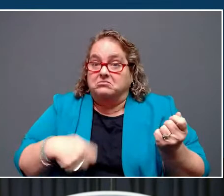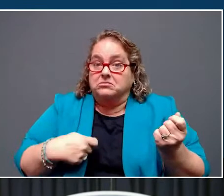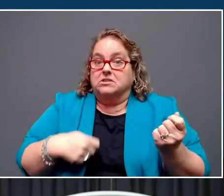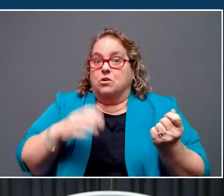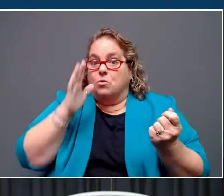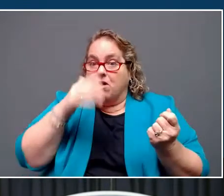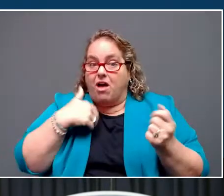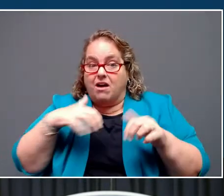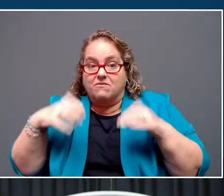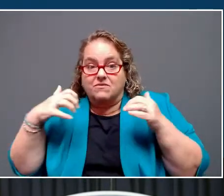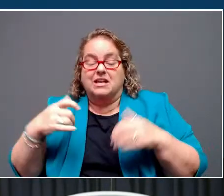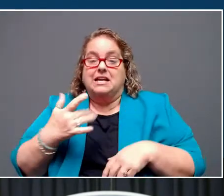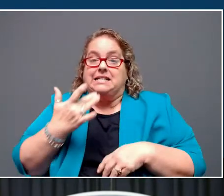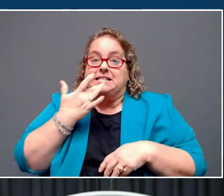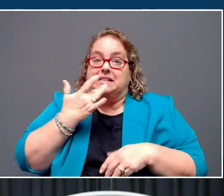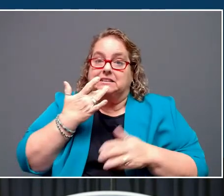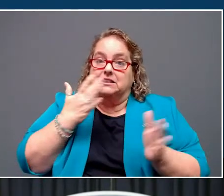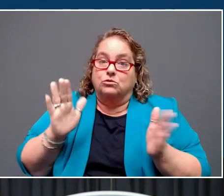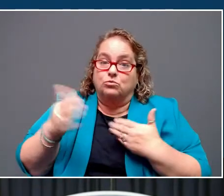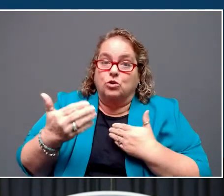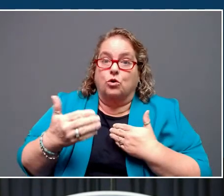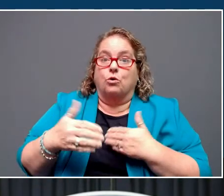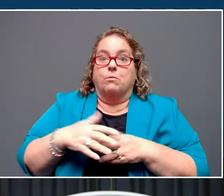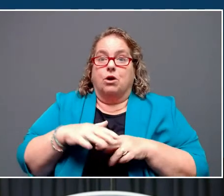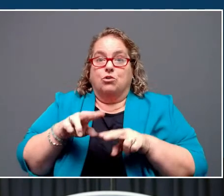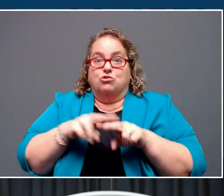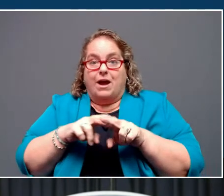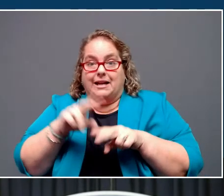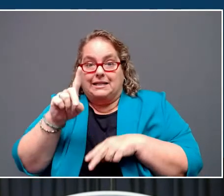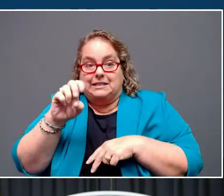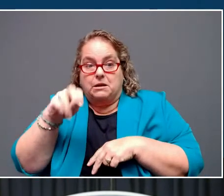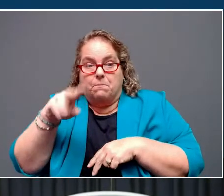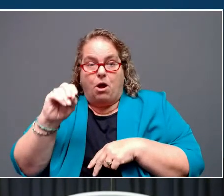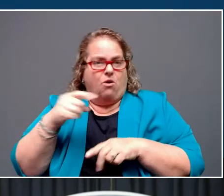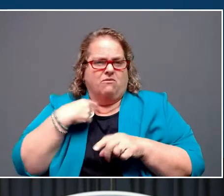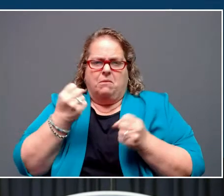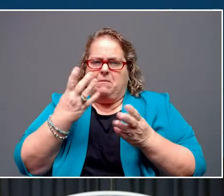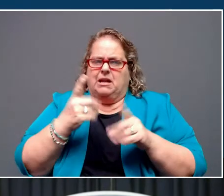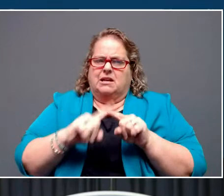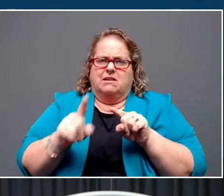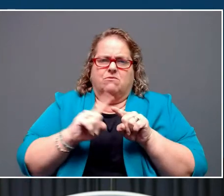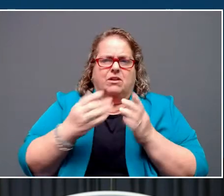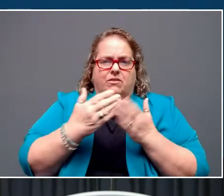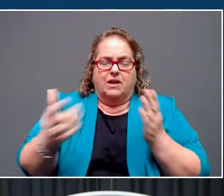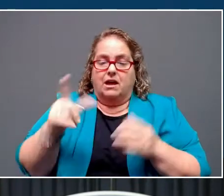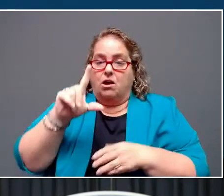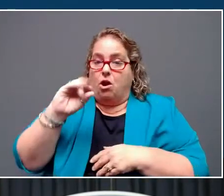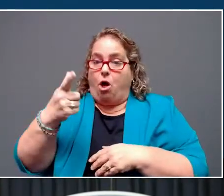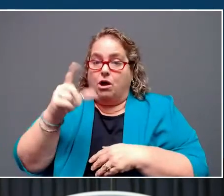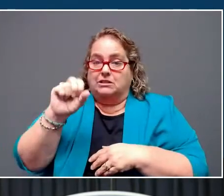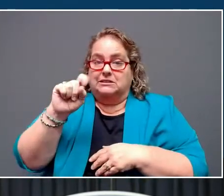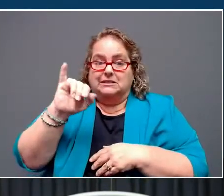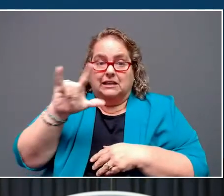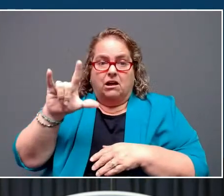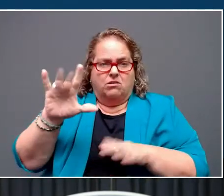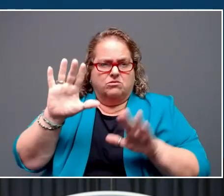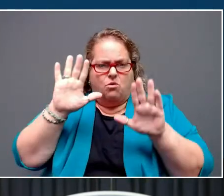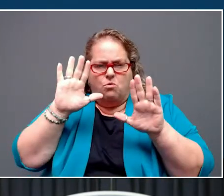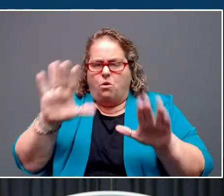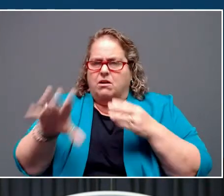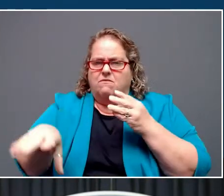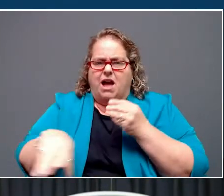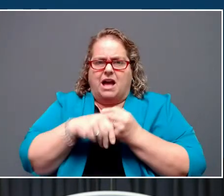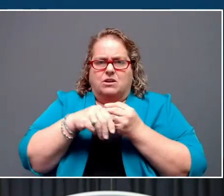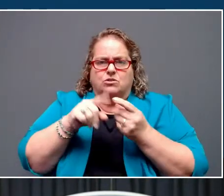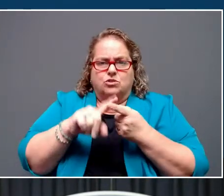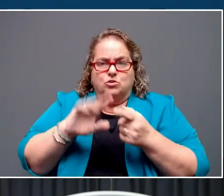bed and breakfast, and several other amenities in the works. Log Still is a wonderful addition to the Central Kentucky and our